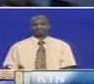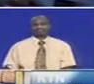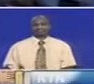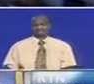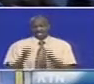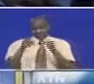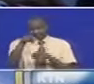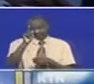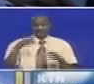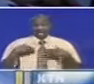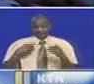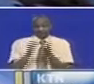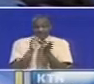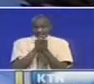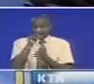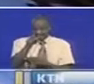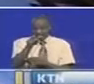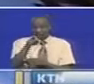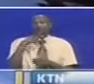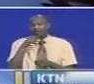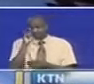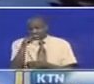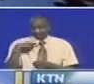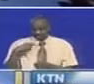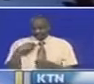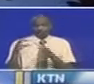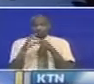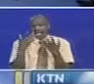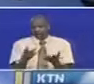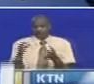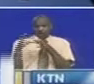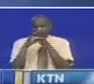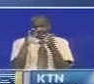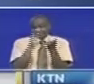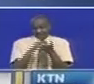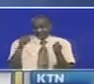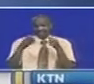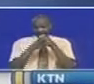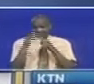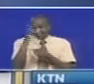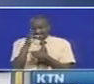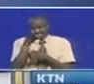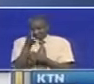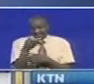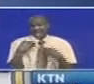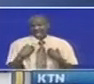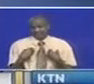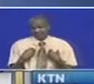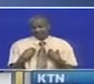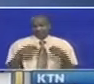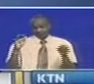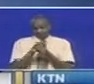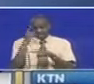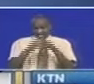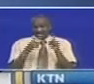So if you're happy with your bank, let's look at how they performed. Co-operative Bank Group has recorded a 9% growth in pre-tax profit for full year